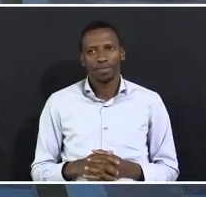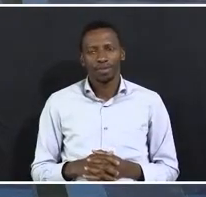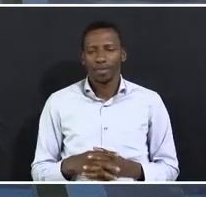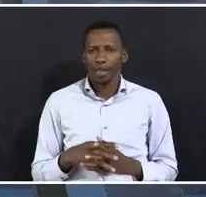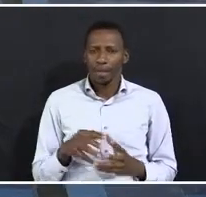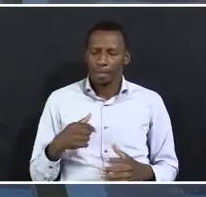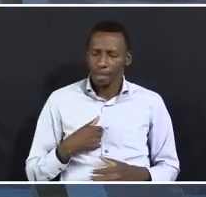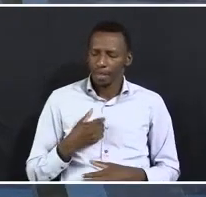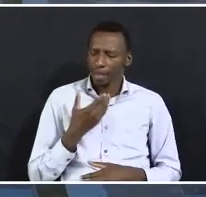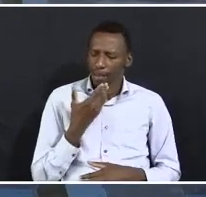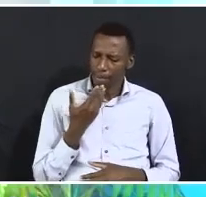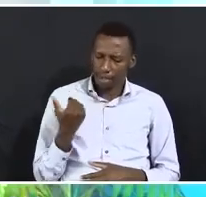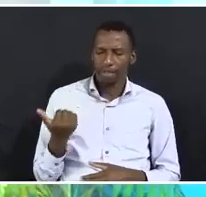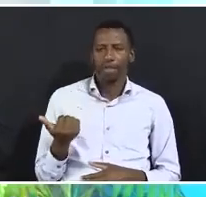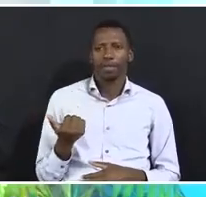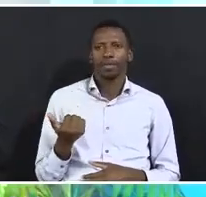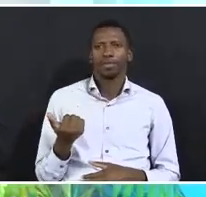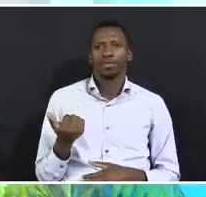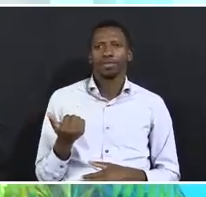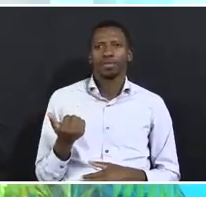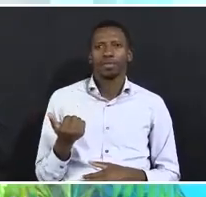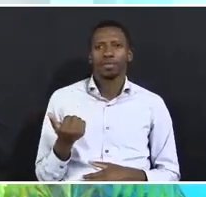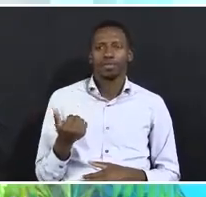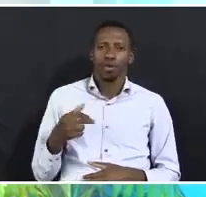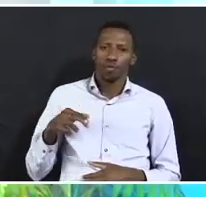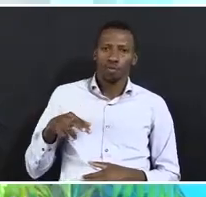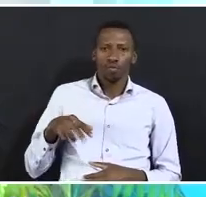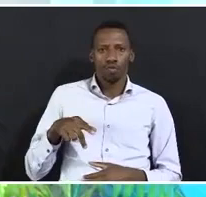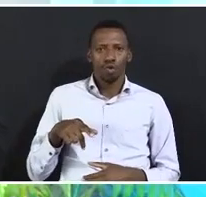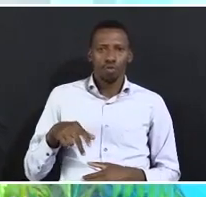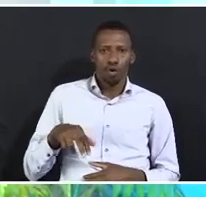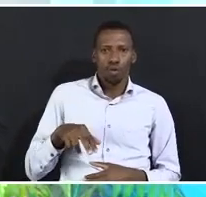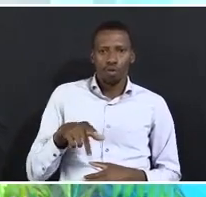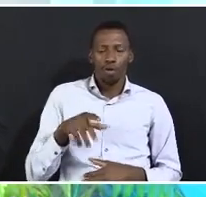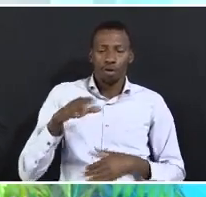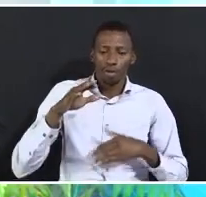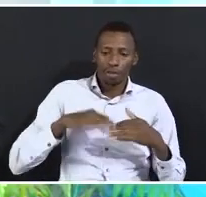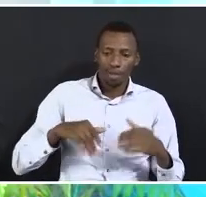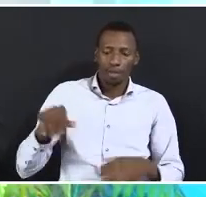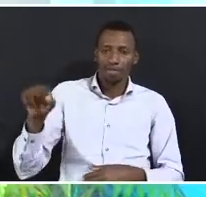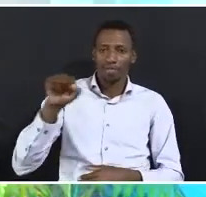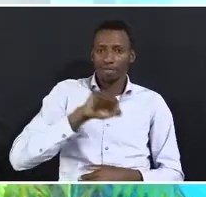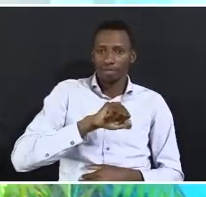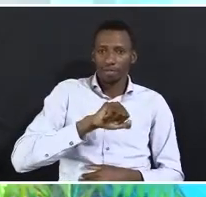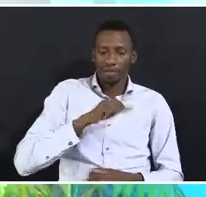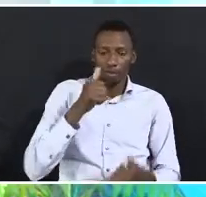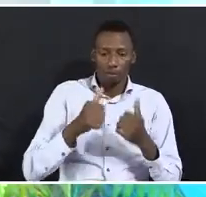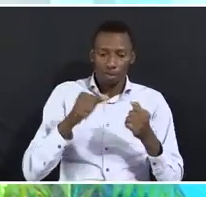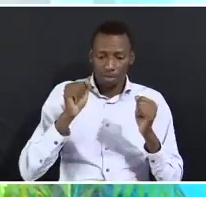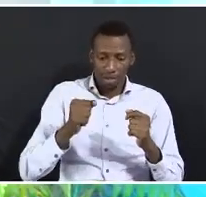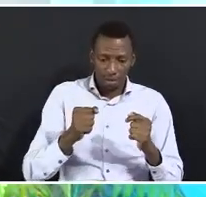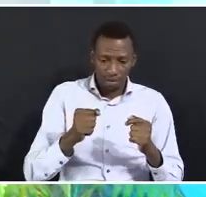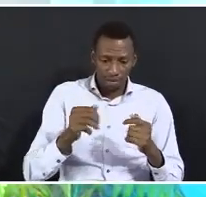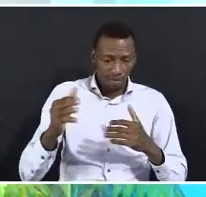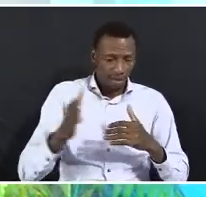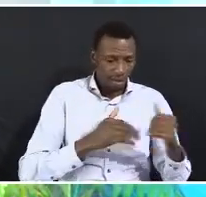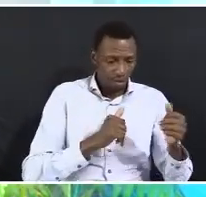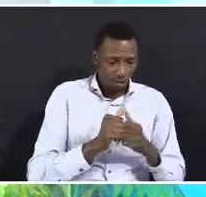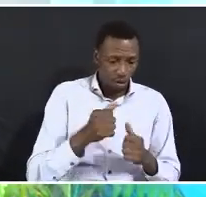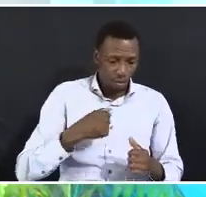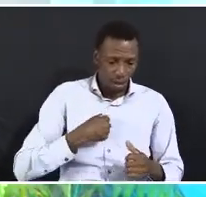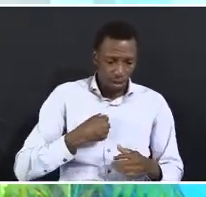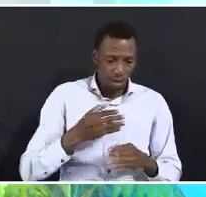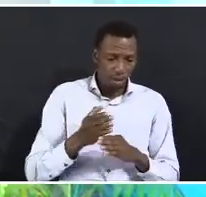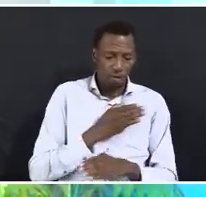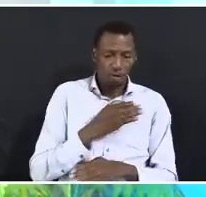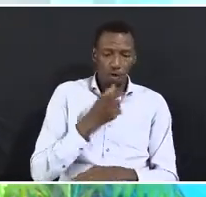I'd rather walk than to have a car which may kill me before I even reach 80.